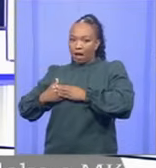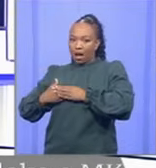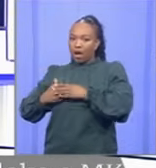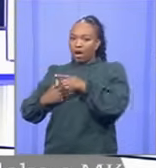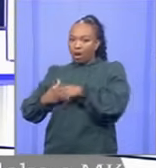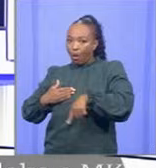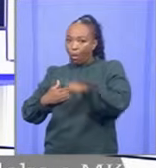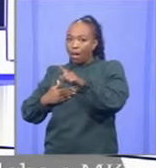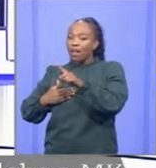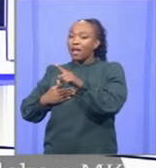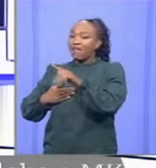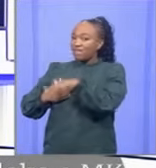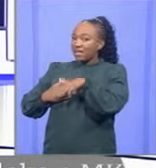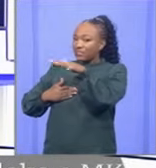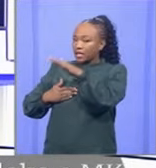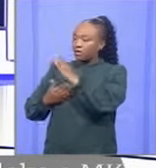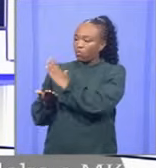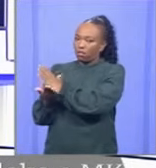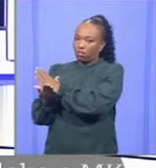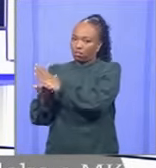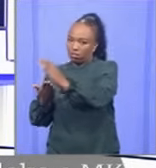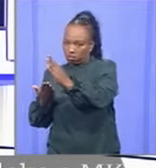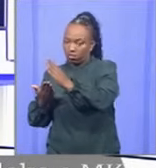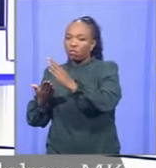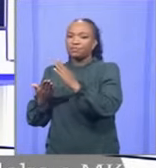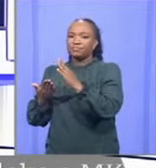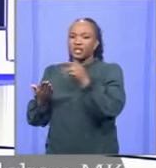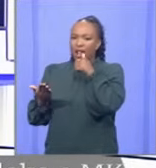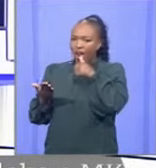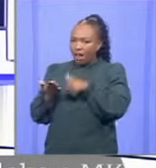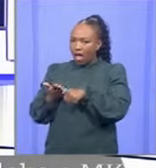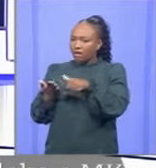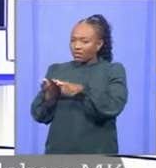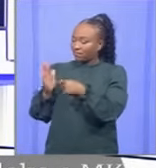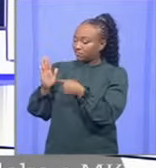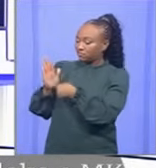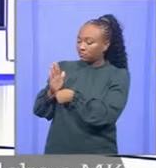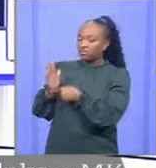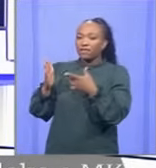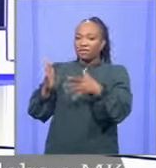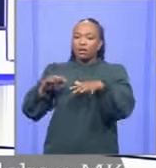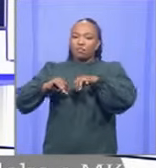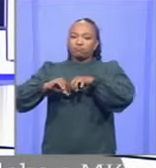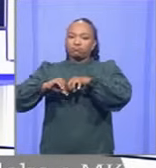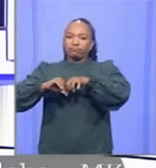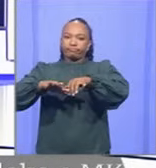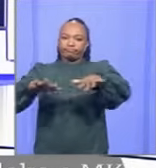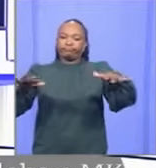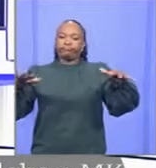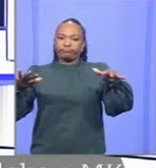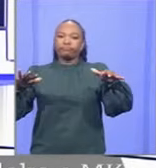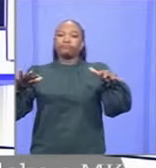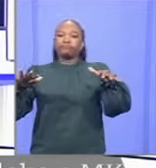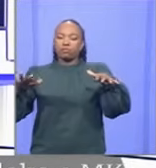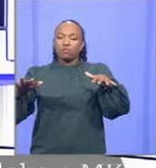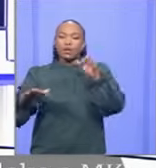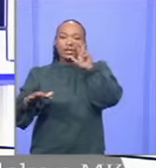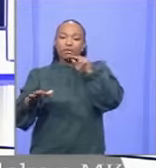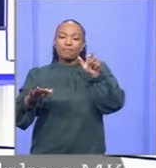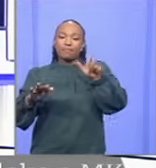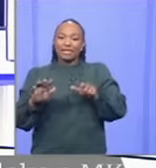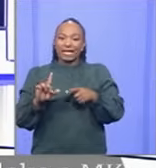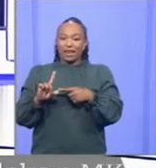15 parlamenteng seo morago ga lengwalo leo le phatlaladitšwego go dikgokagano tša leago mo mongwaledi wa